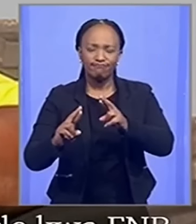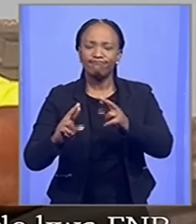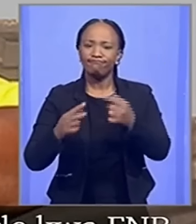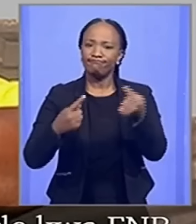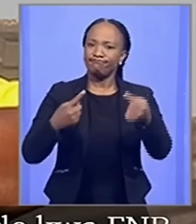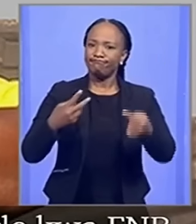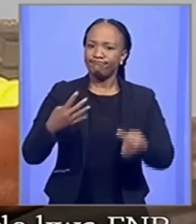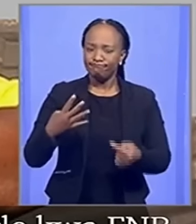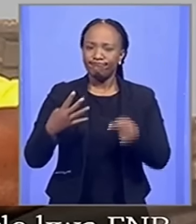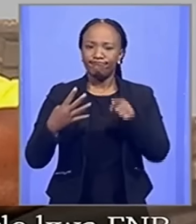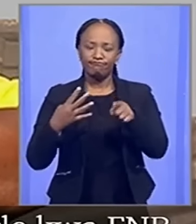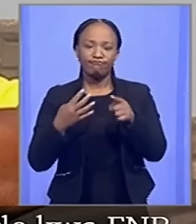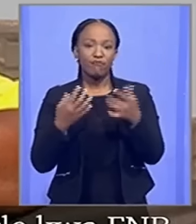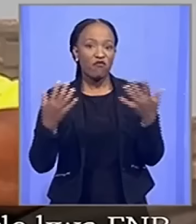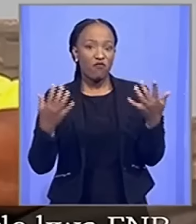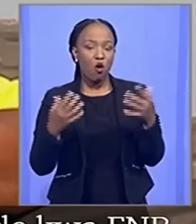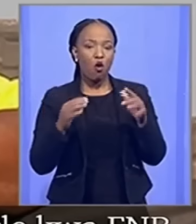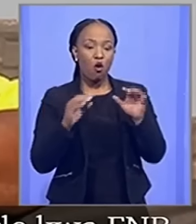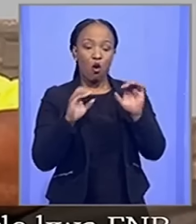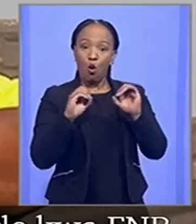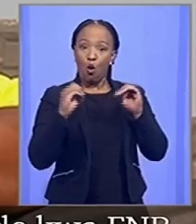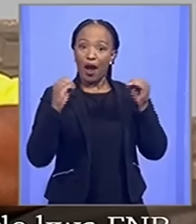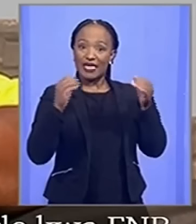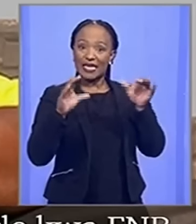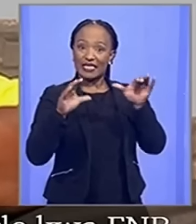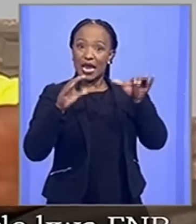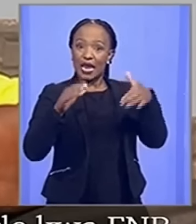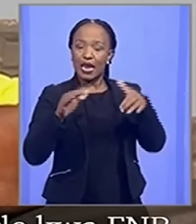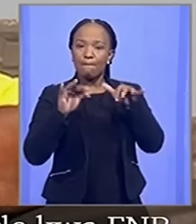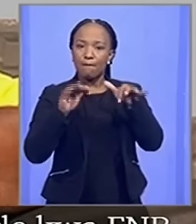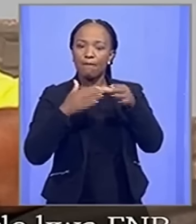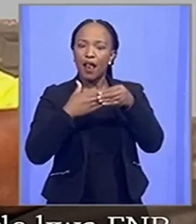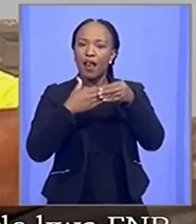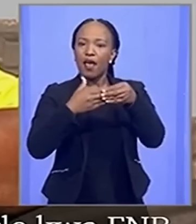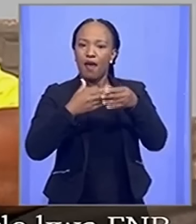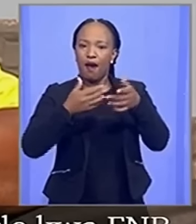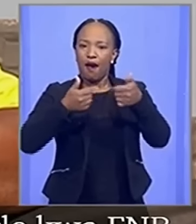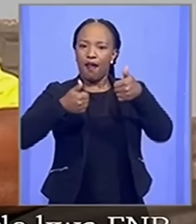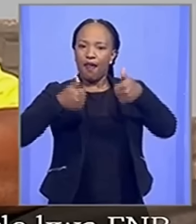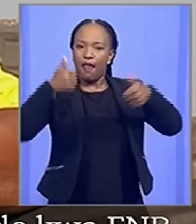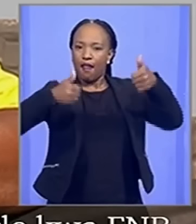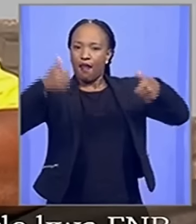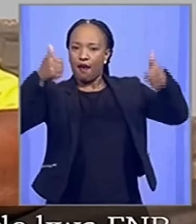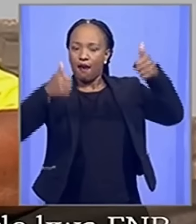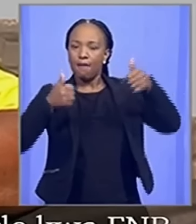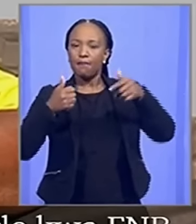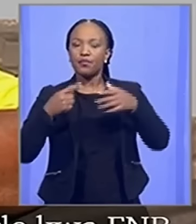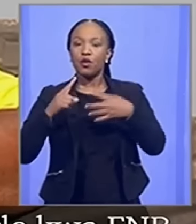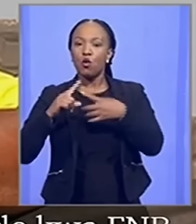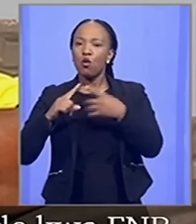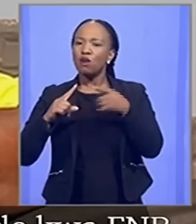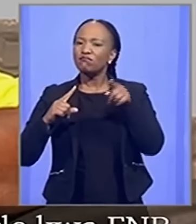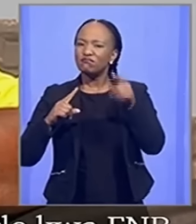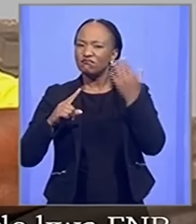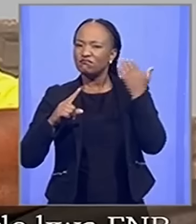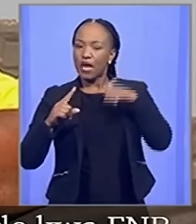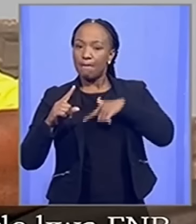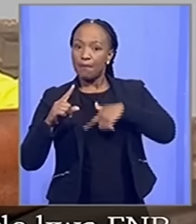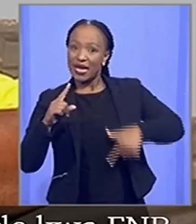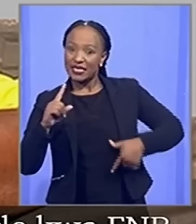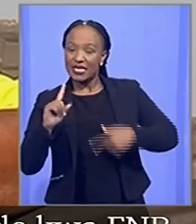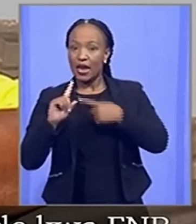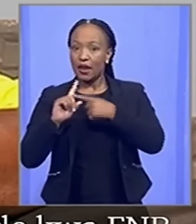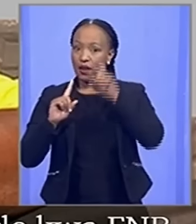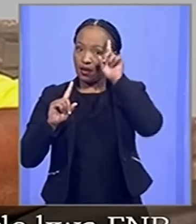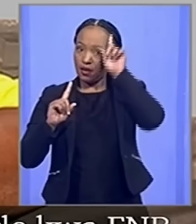report to the legends of our movement where our president Nelson Mandela used to live